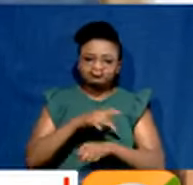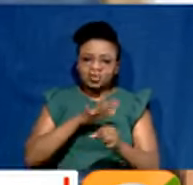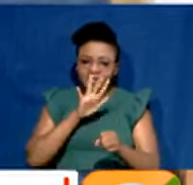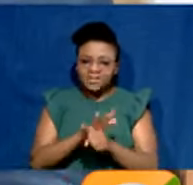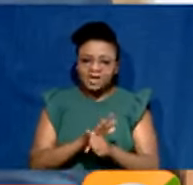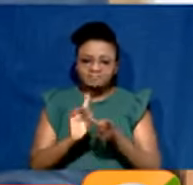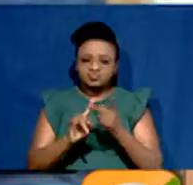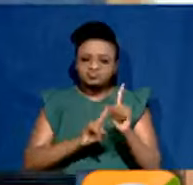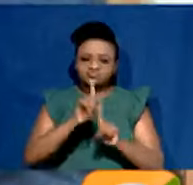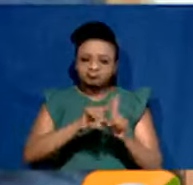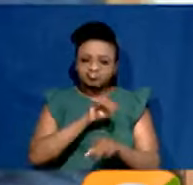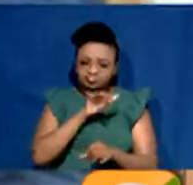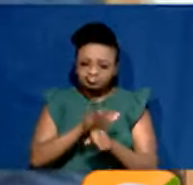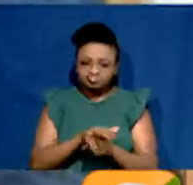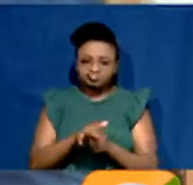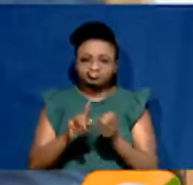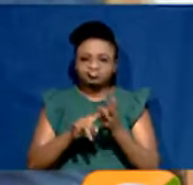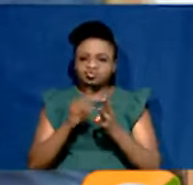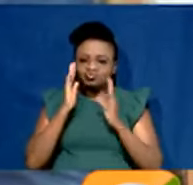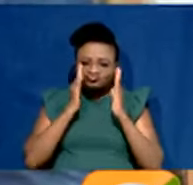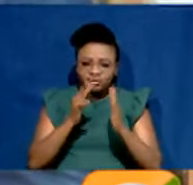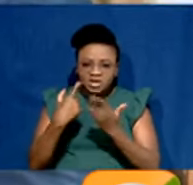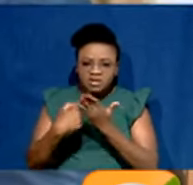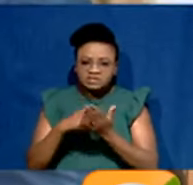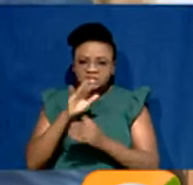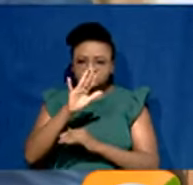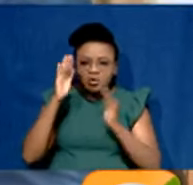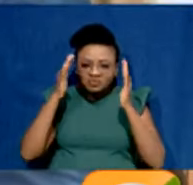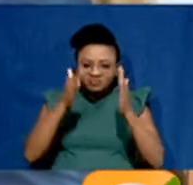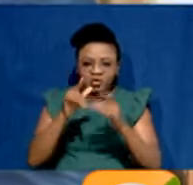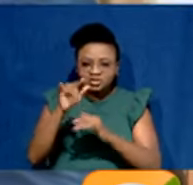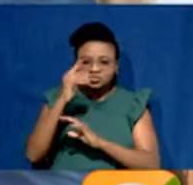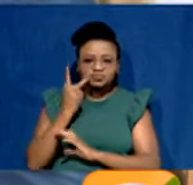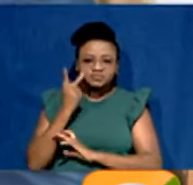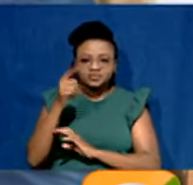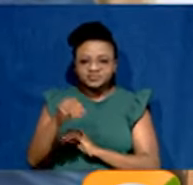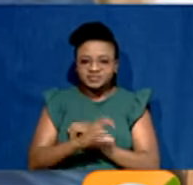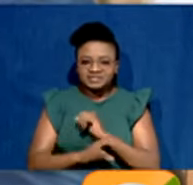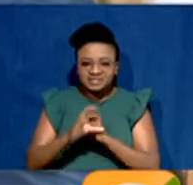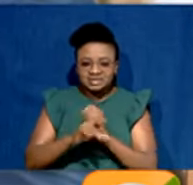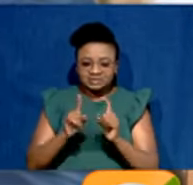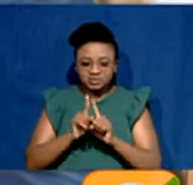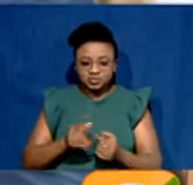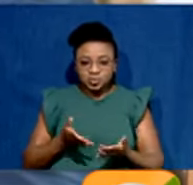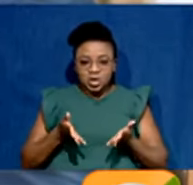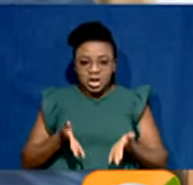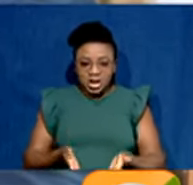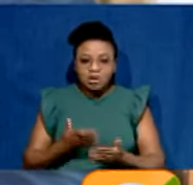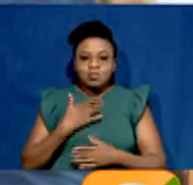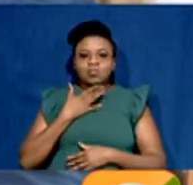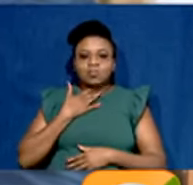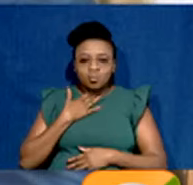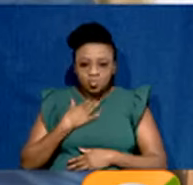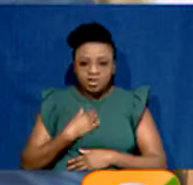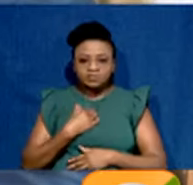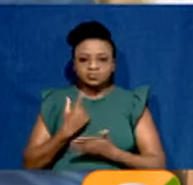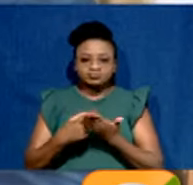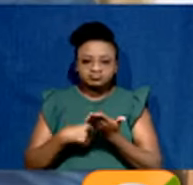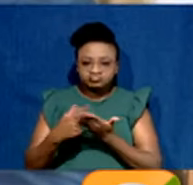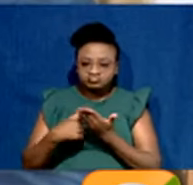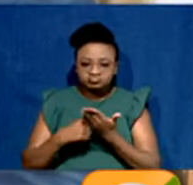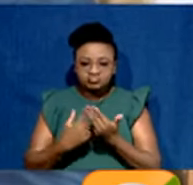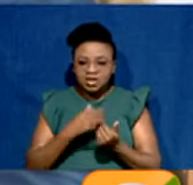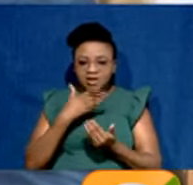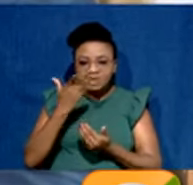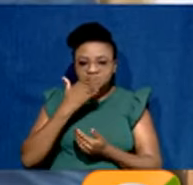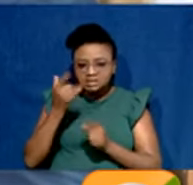events, you've spoken a lot about your focus, your vision for the country, and tonight we want to spend some time to answer the questions of